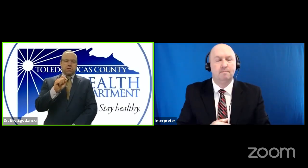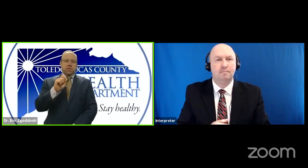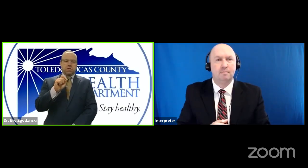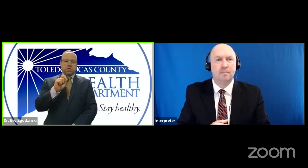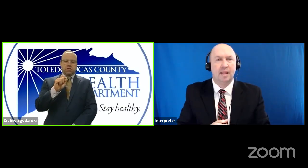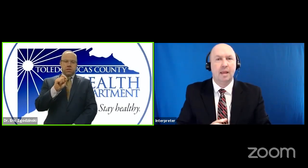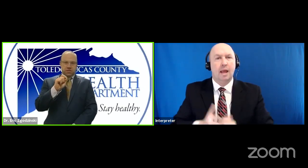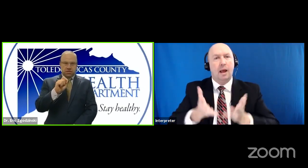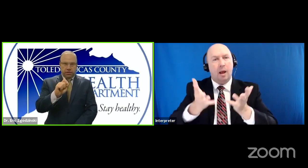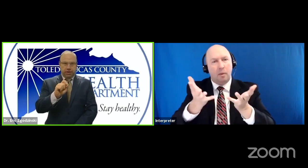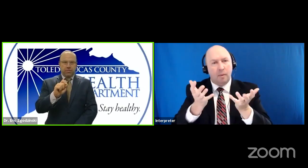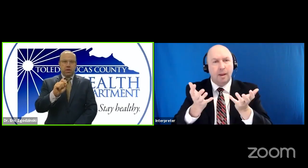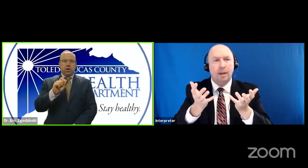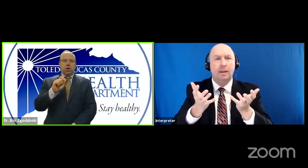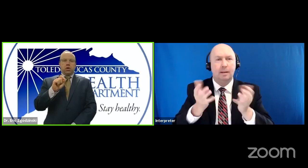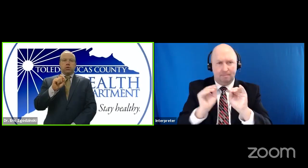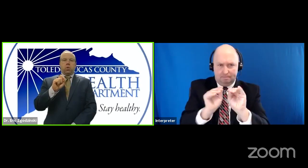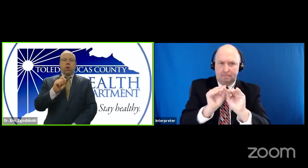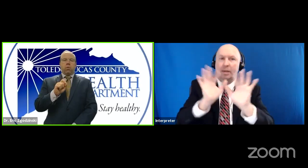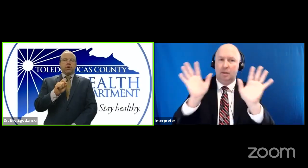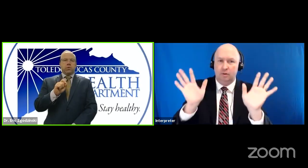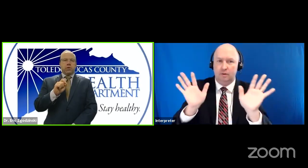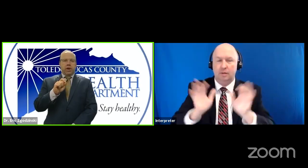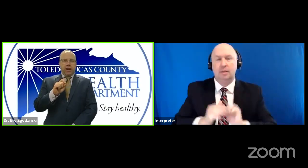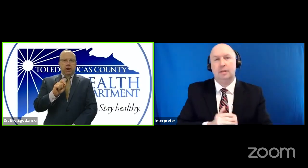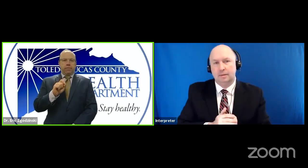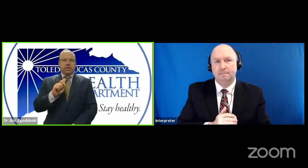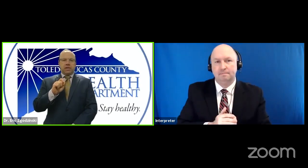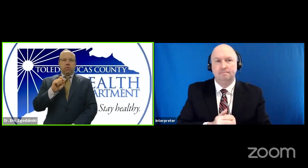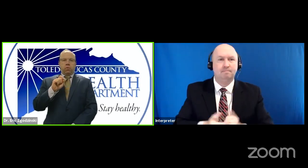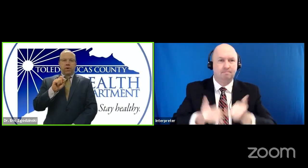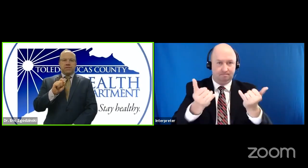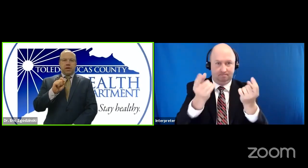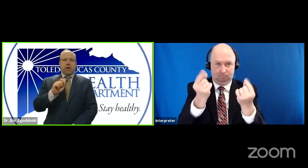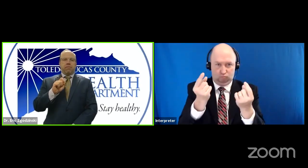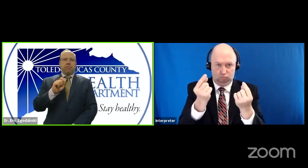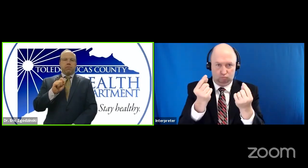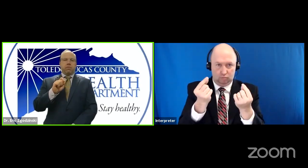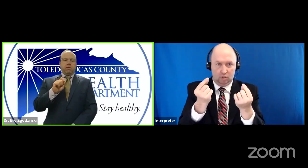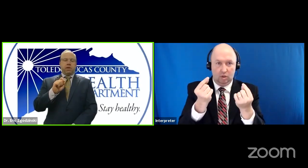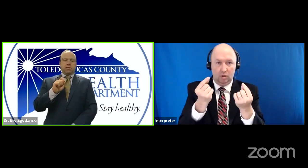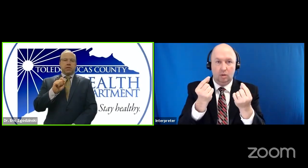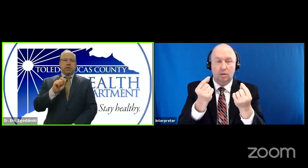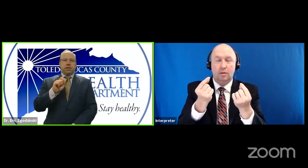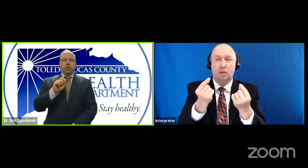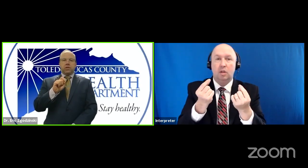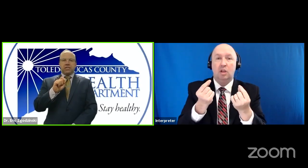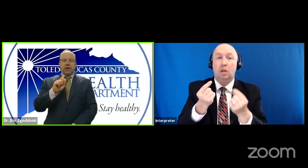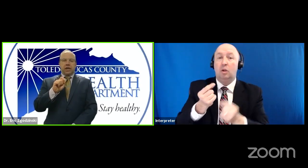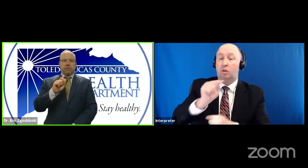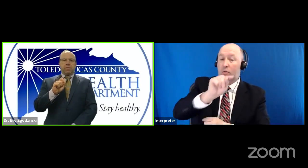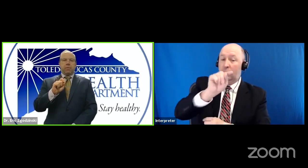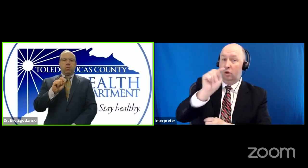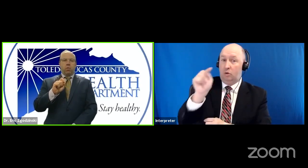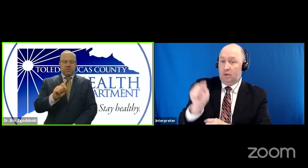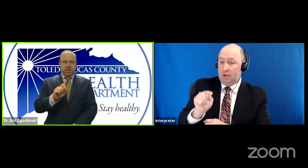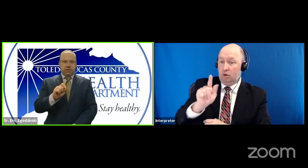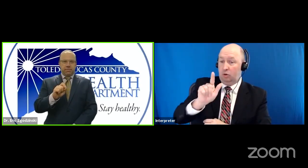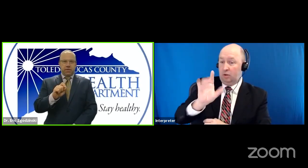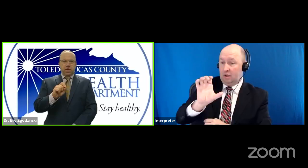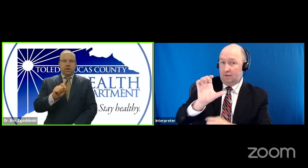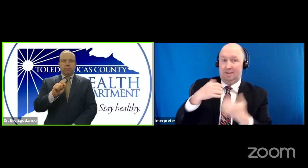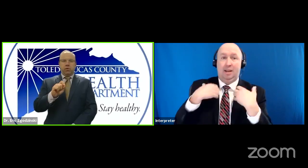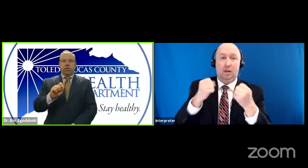this is clear. So what we're doing right now is that we've set up through the Toledo-Lucas County Health Department